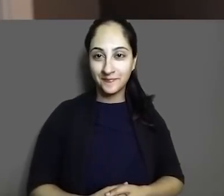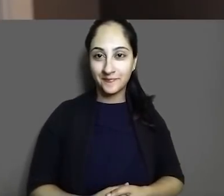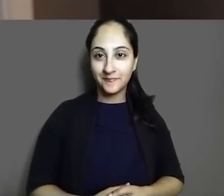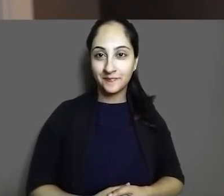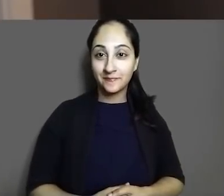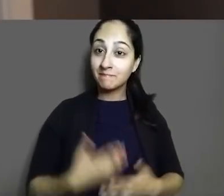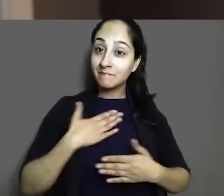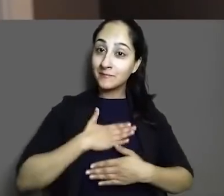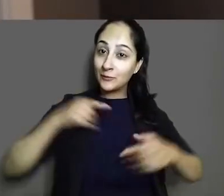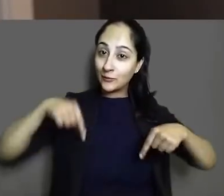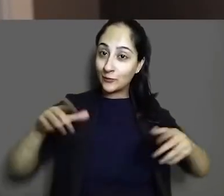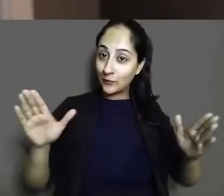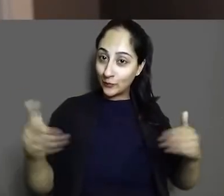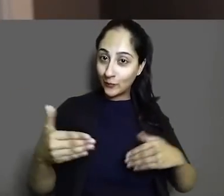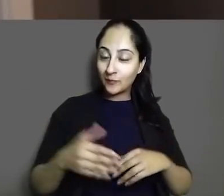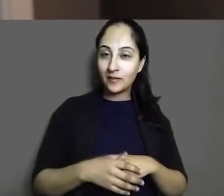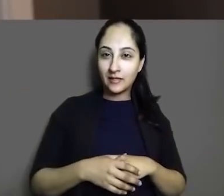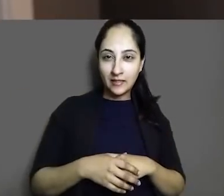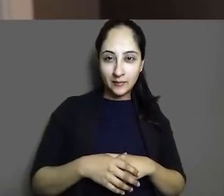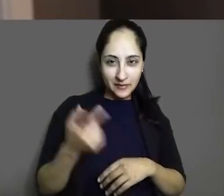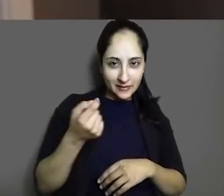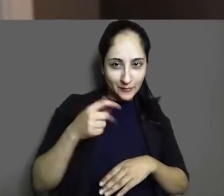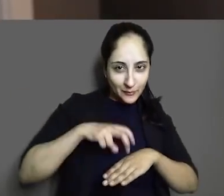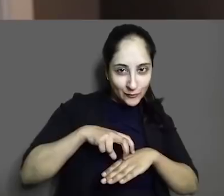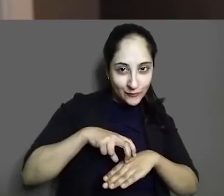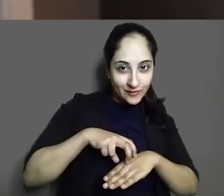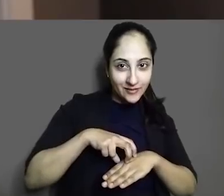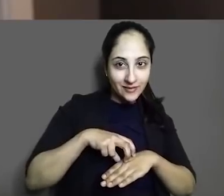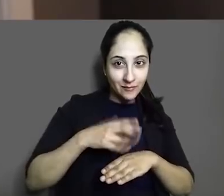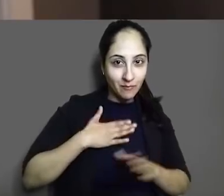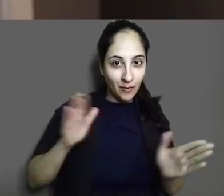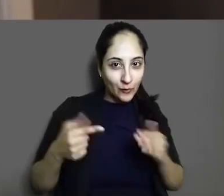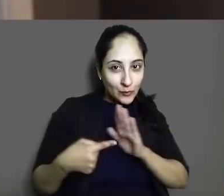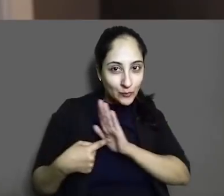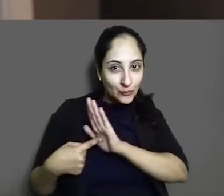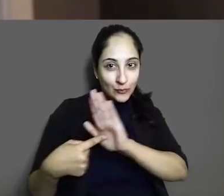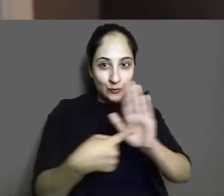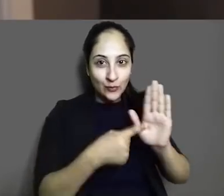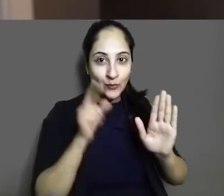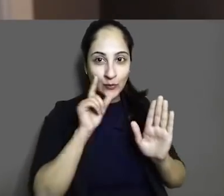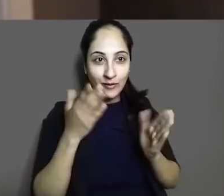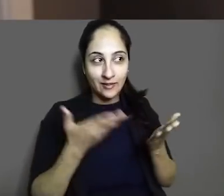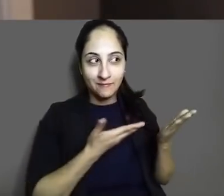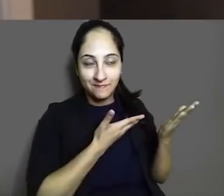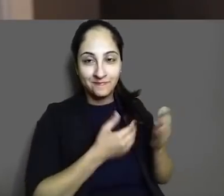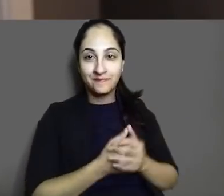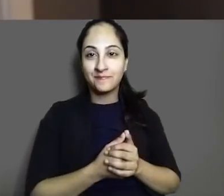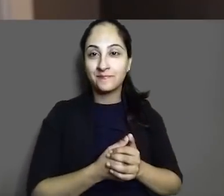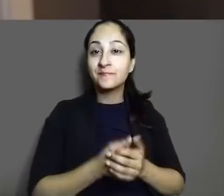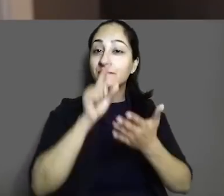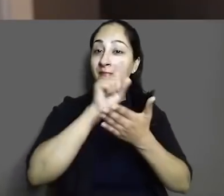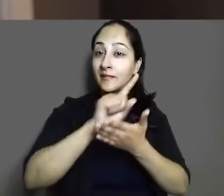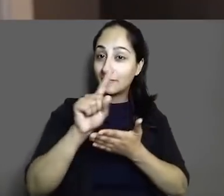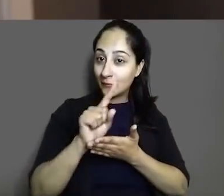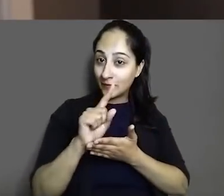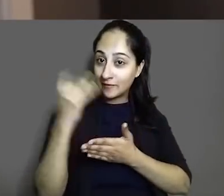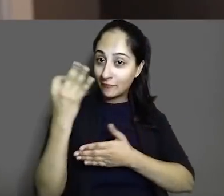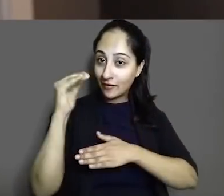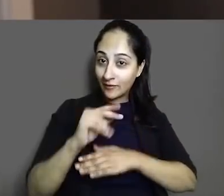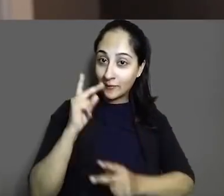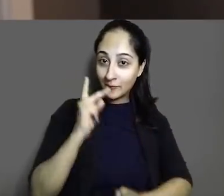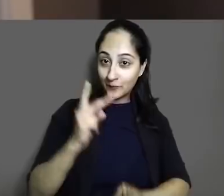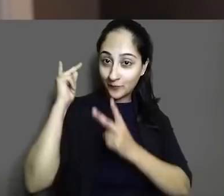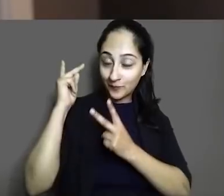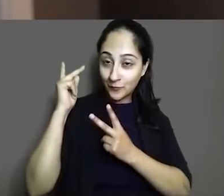and I quite like this room, but I was nervous to show it to you because every week on Friday Night Reflections, I see a